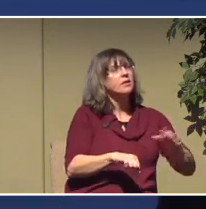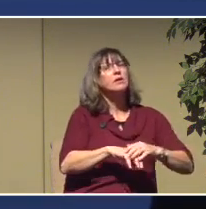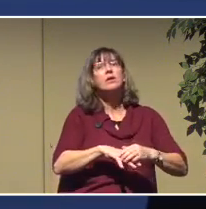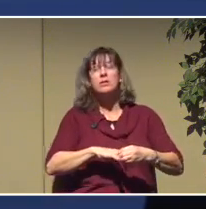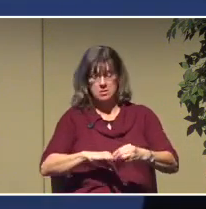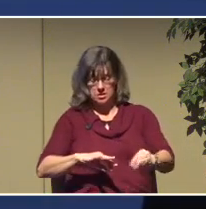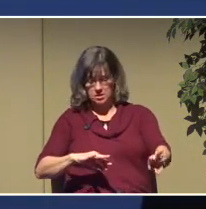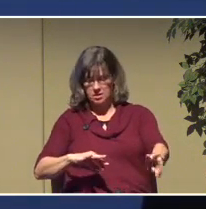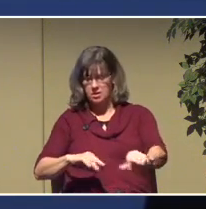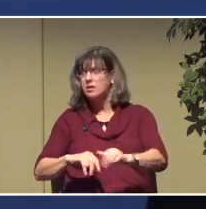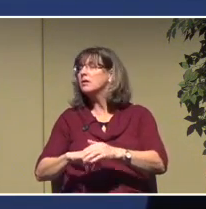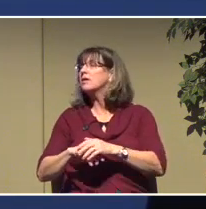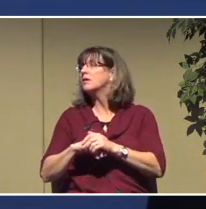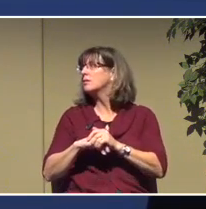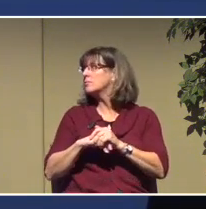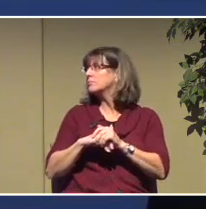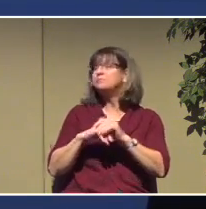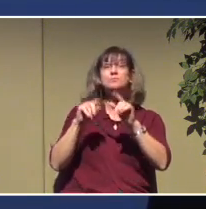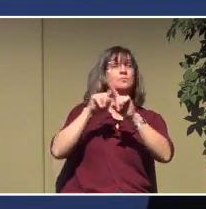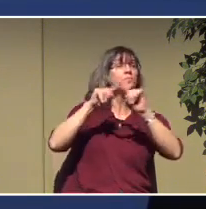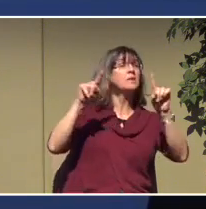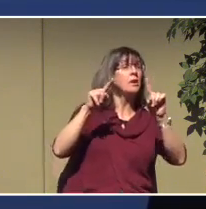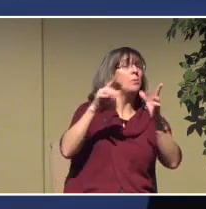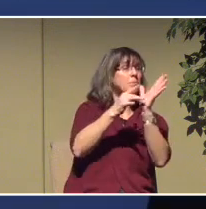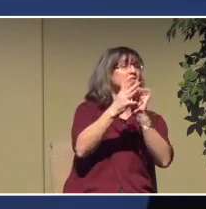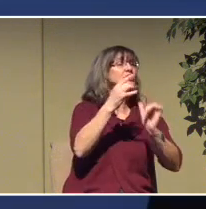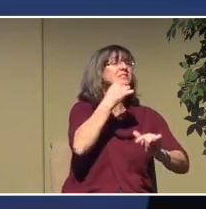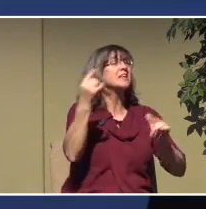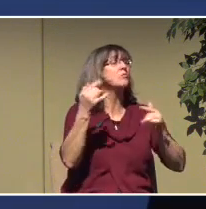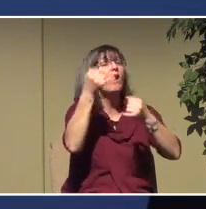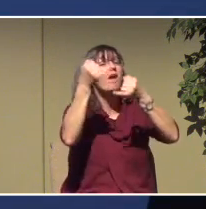yet, not what I will,